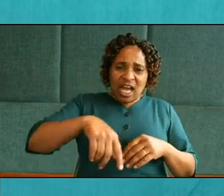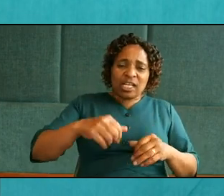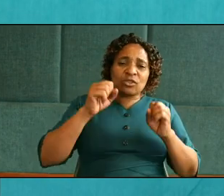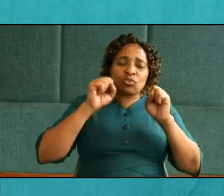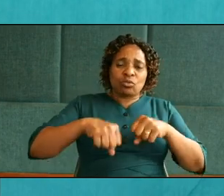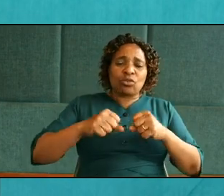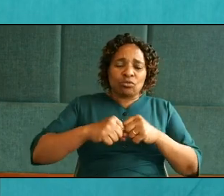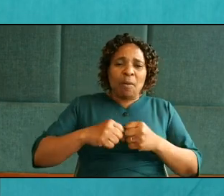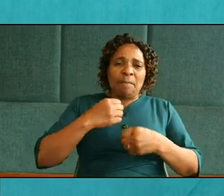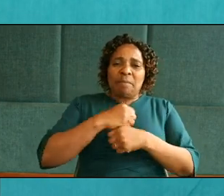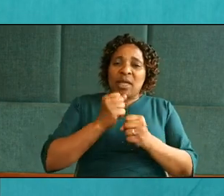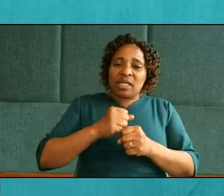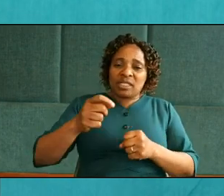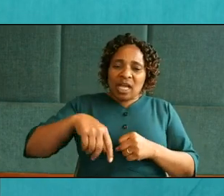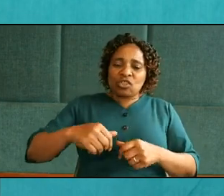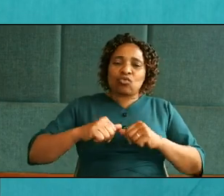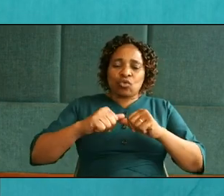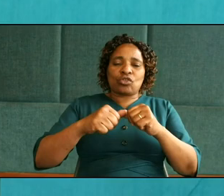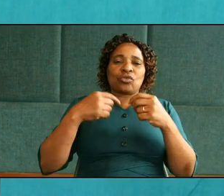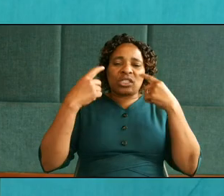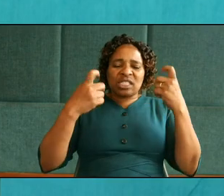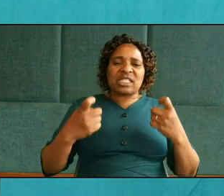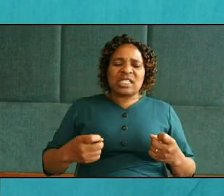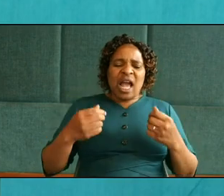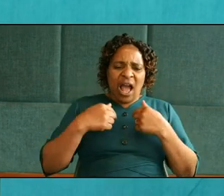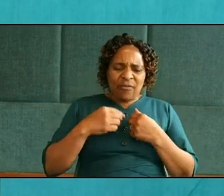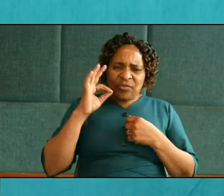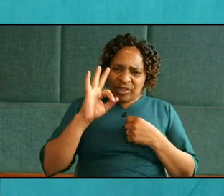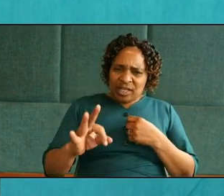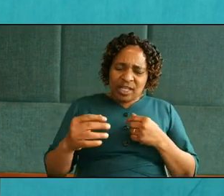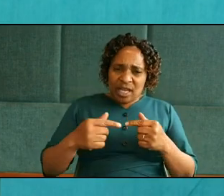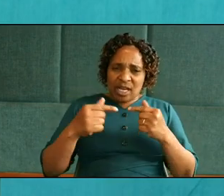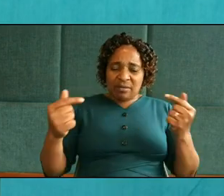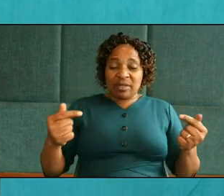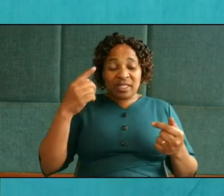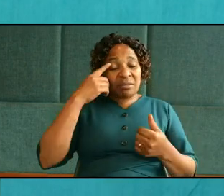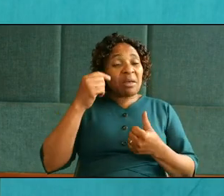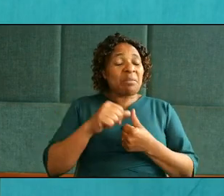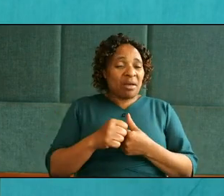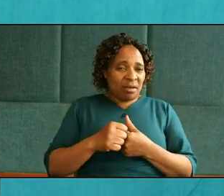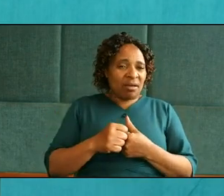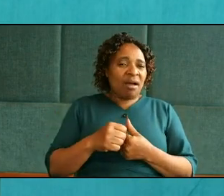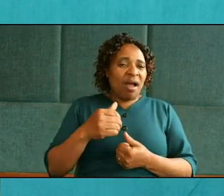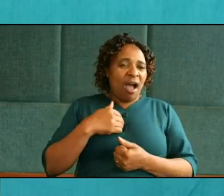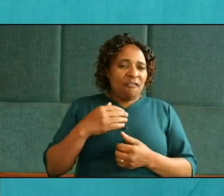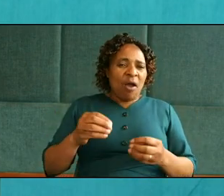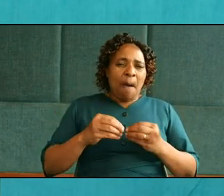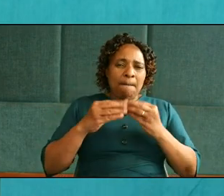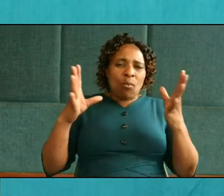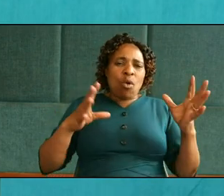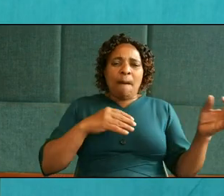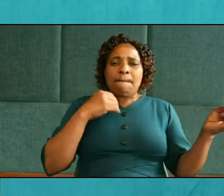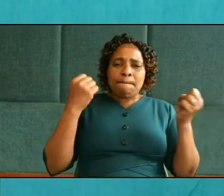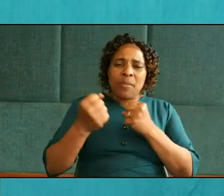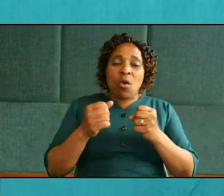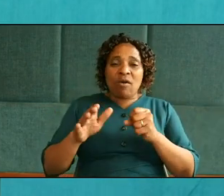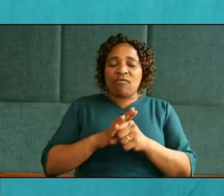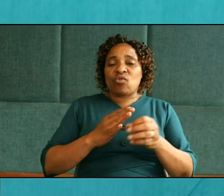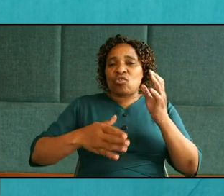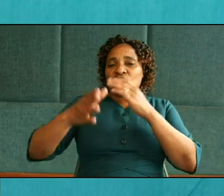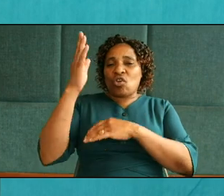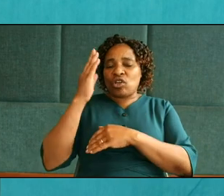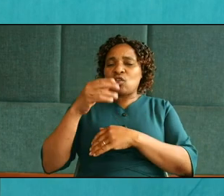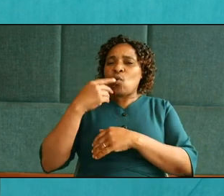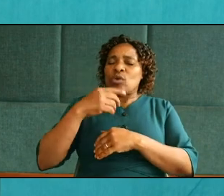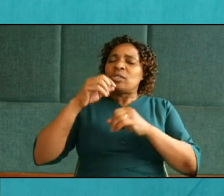on sinning. So as much as we have those three enemies, remember that we have a more powerful God who is able